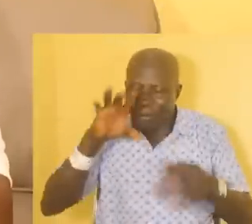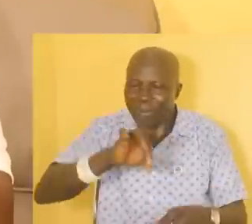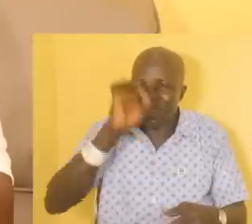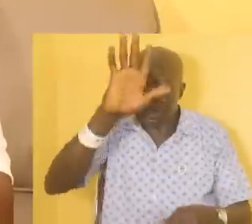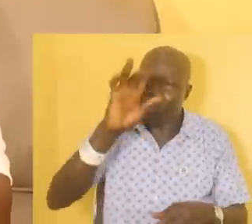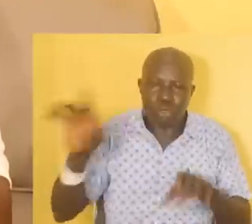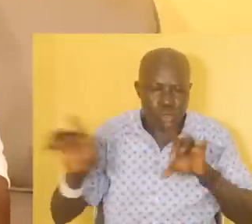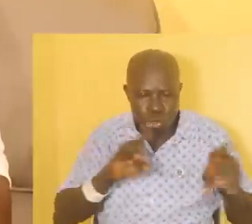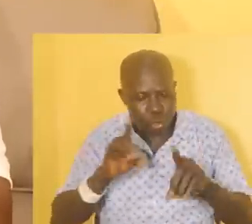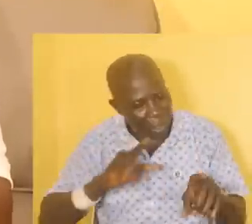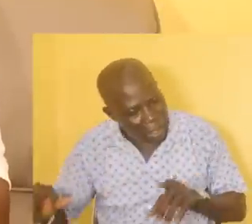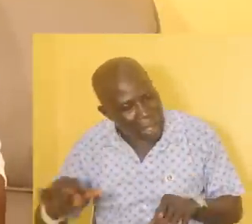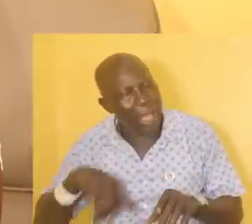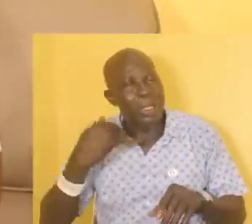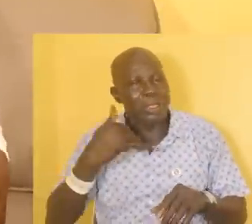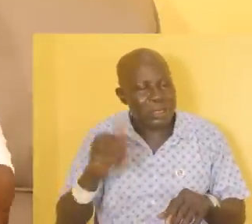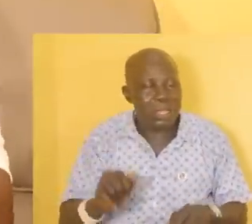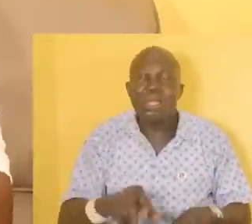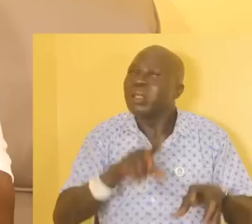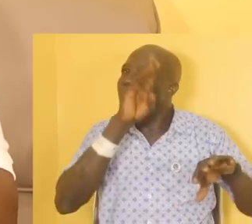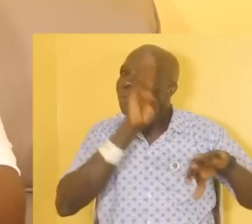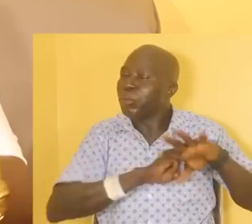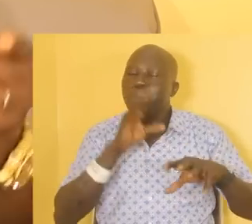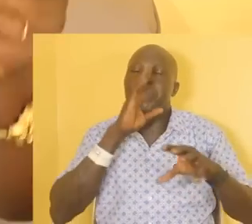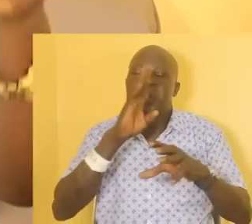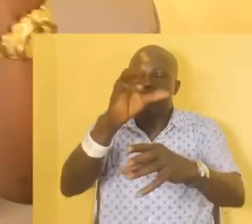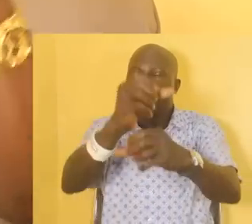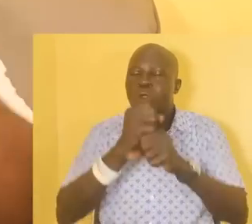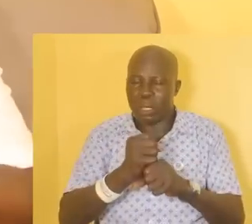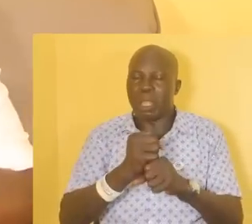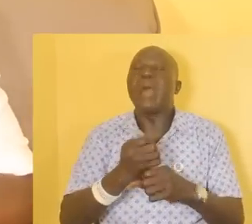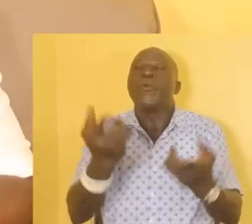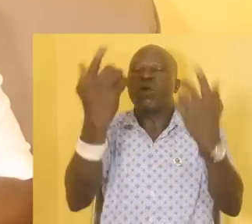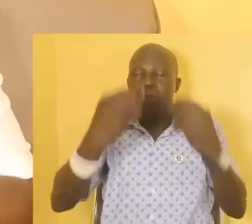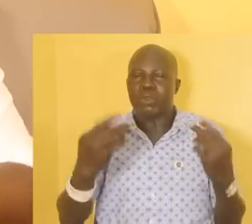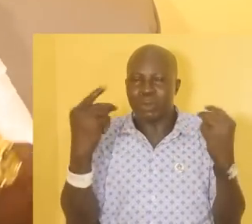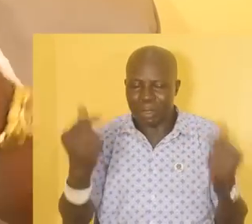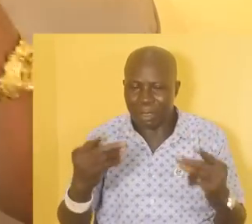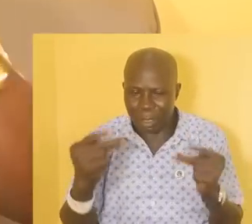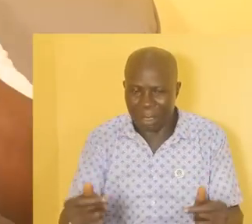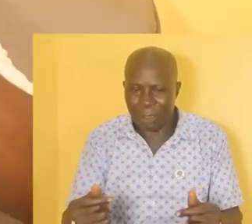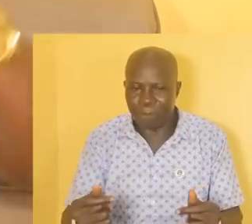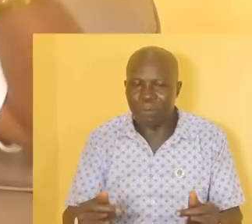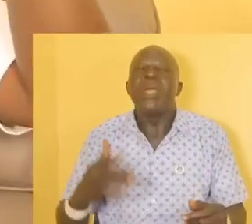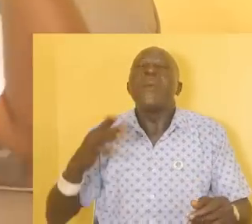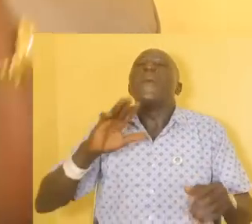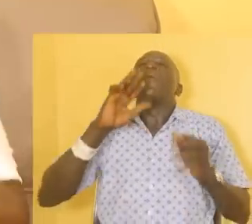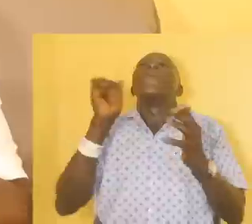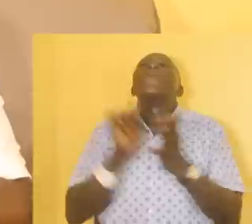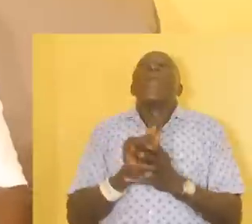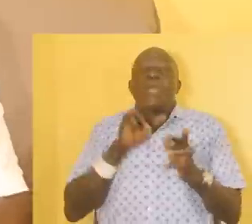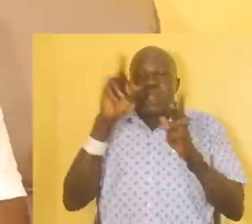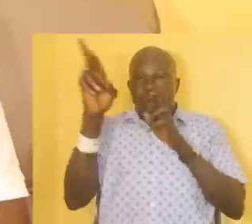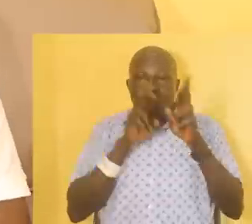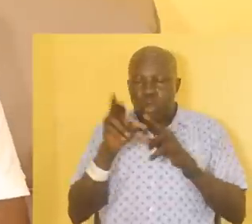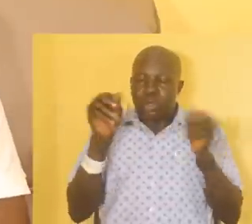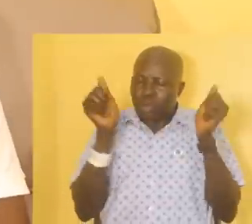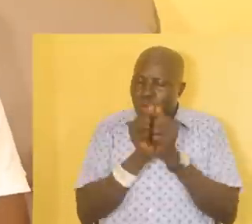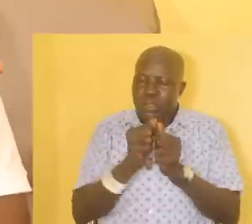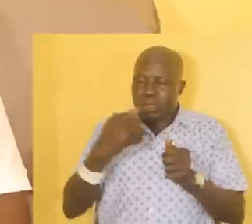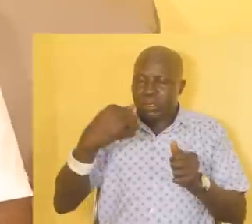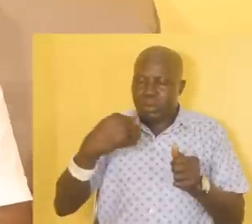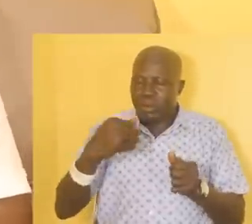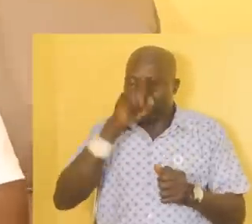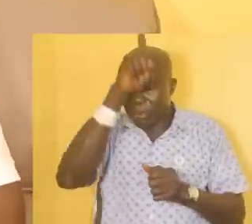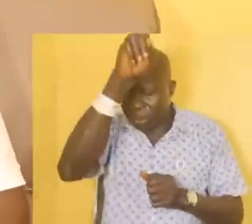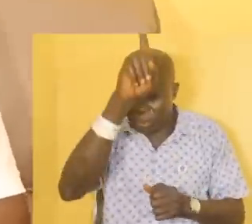find you doing? That's okay. And he says, yes. Behold, I come quickly, and my word is with me. Like